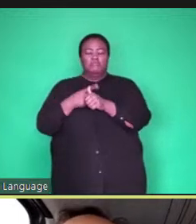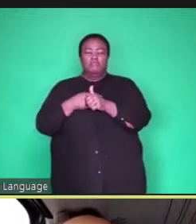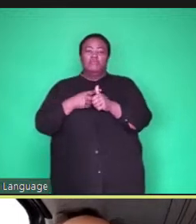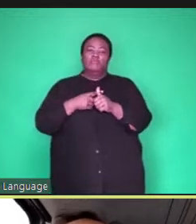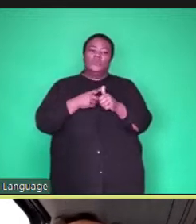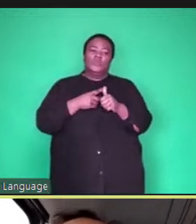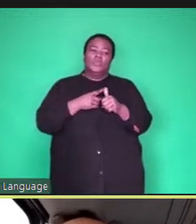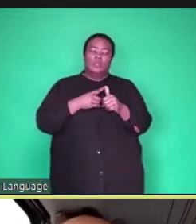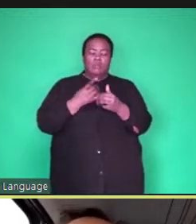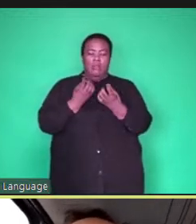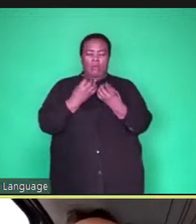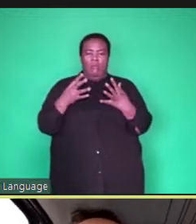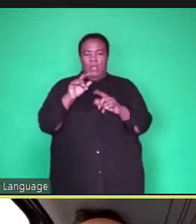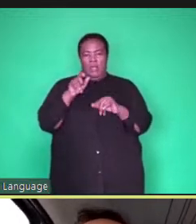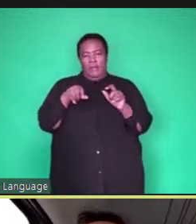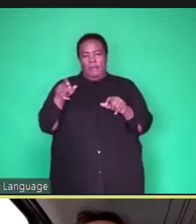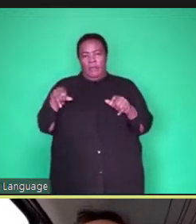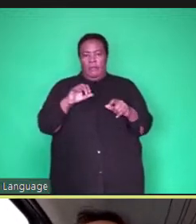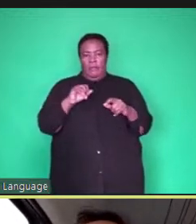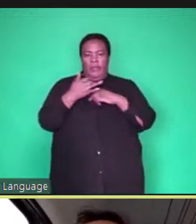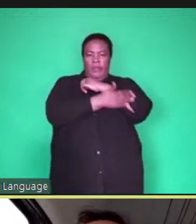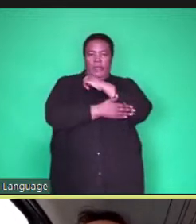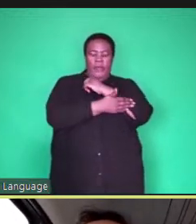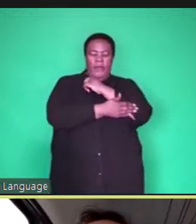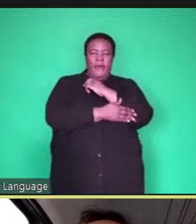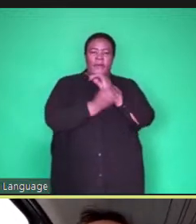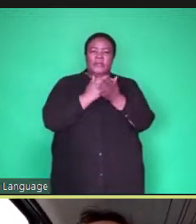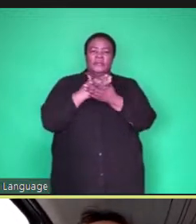and for some countries,